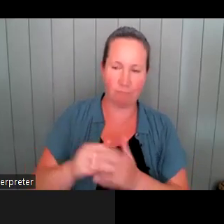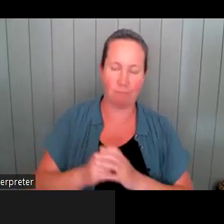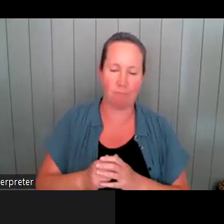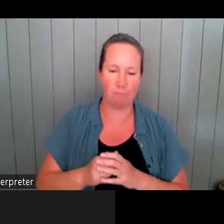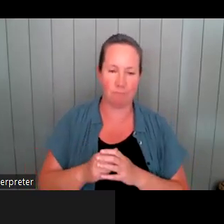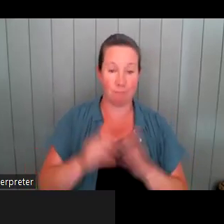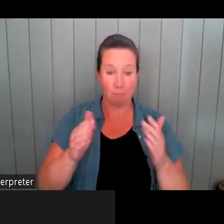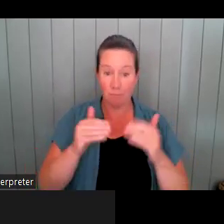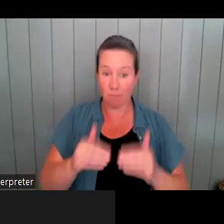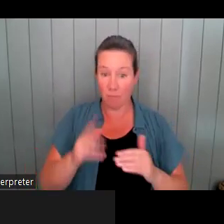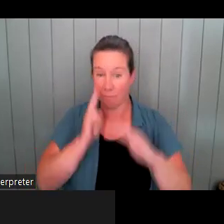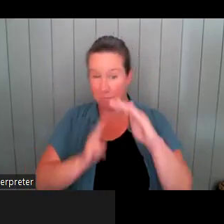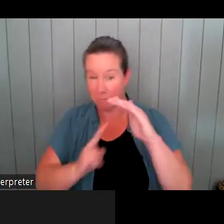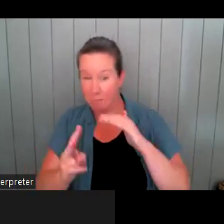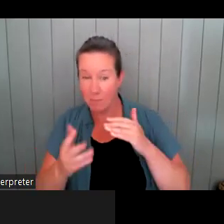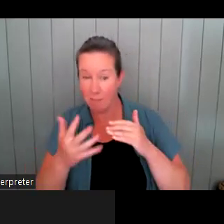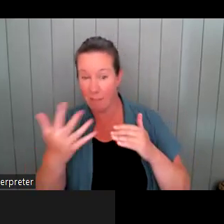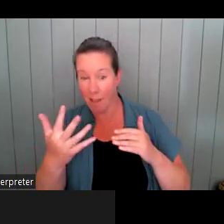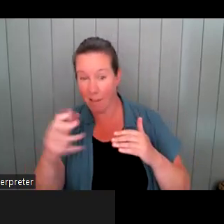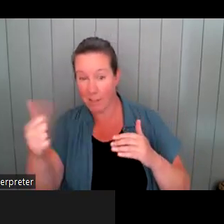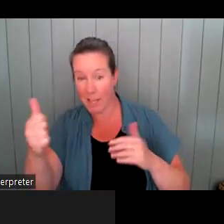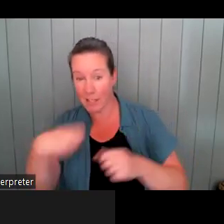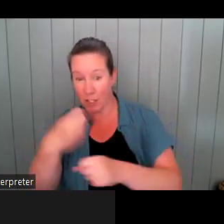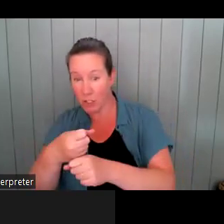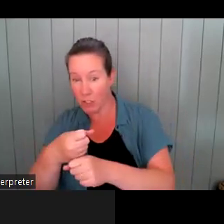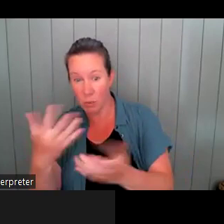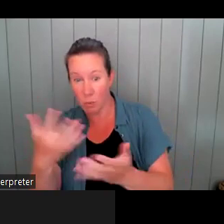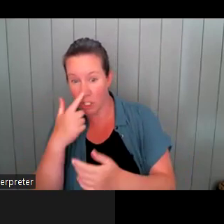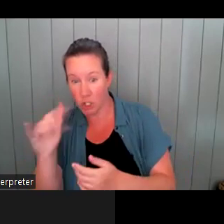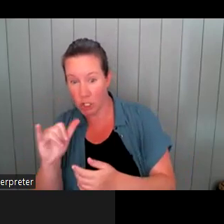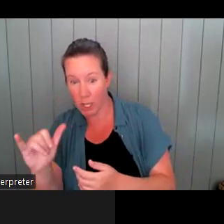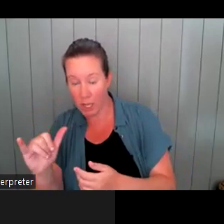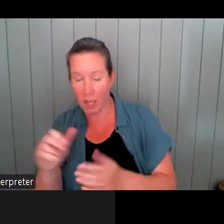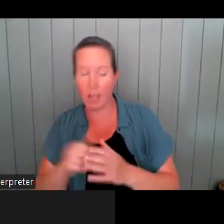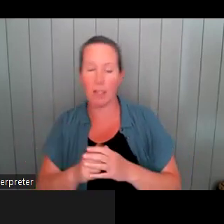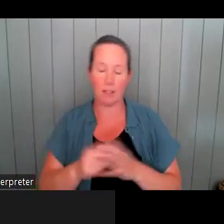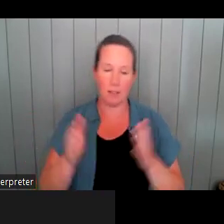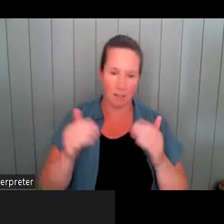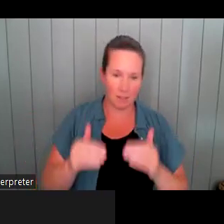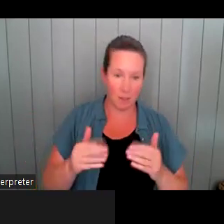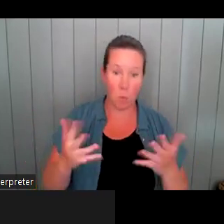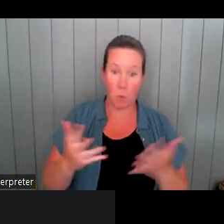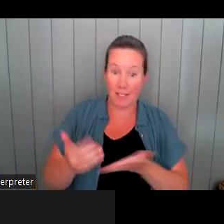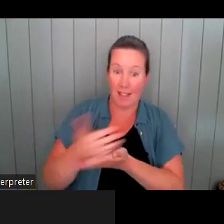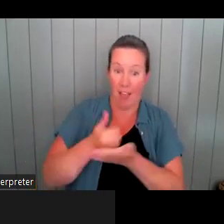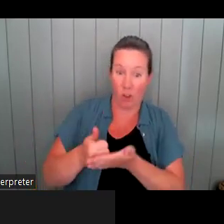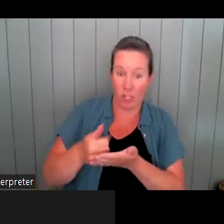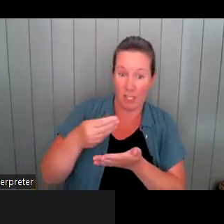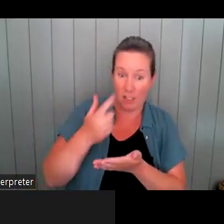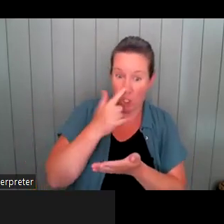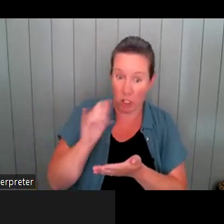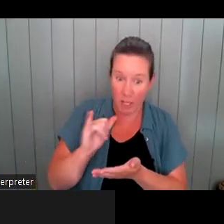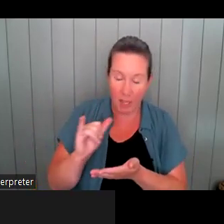years? What is the salary? And then you have your kind of median salary, you have your high range, your low range,